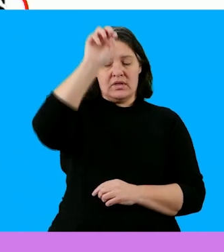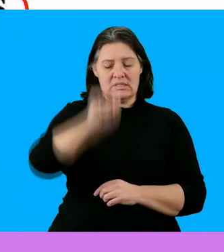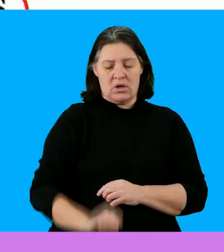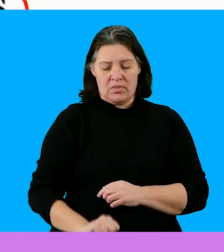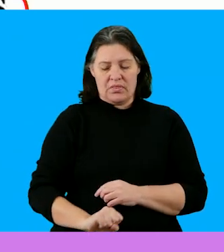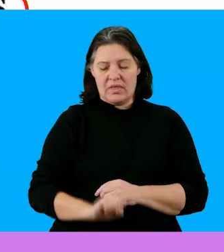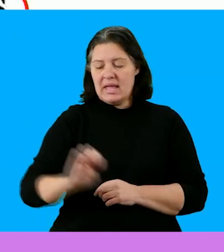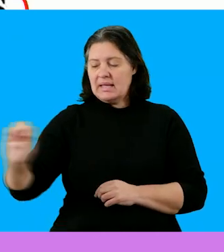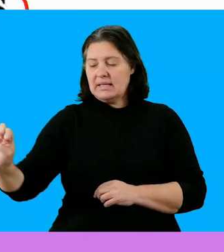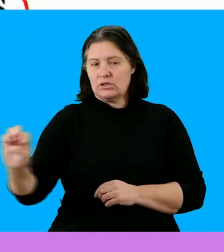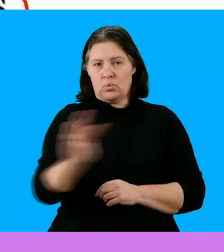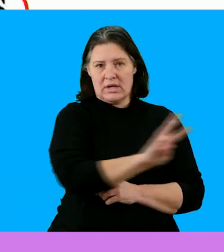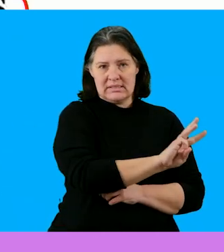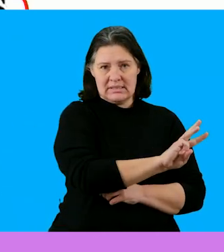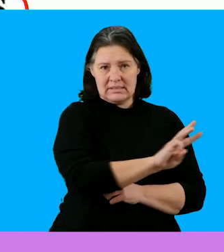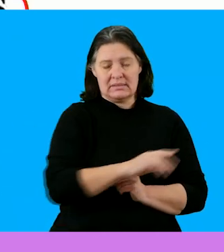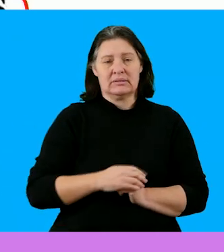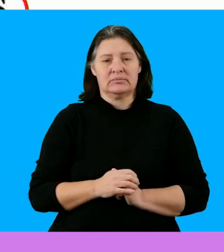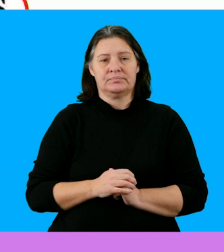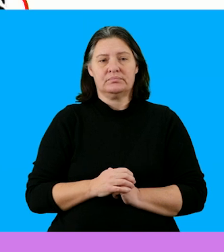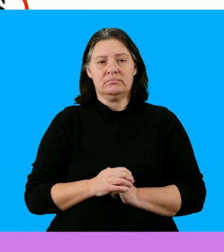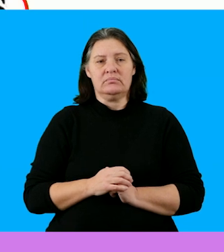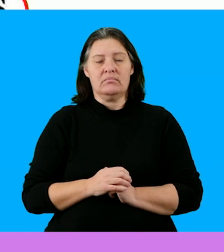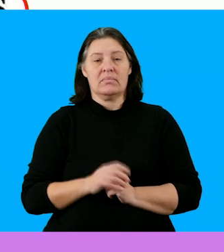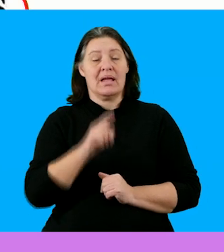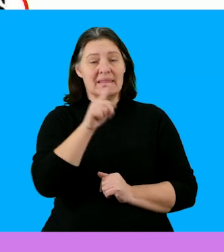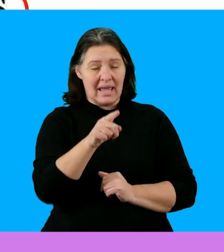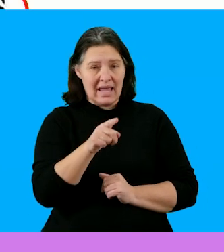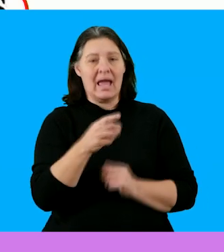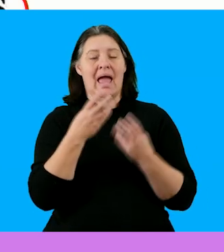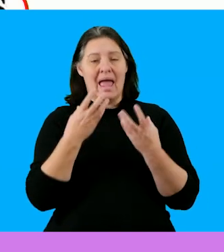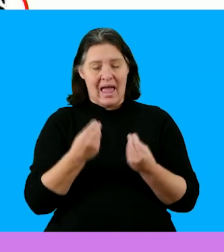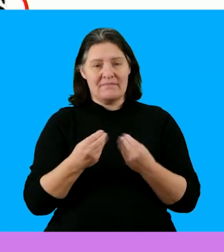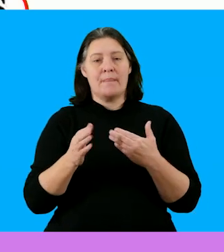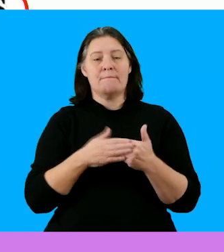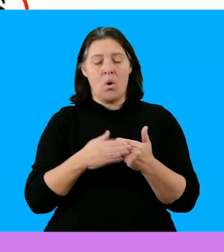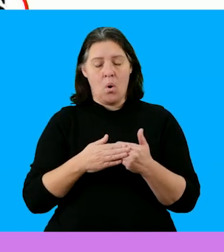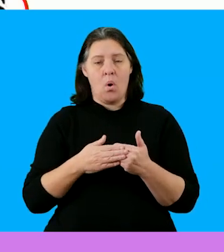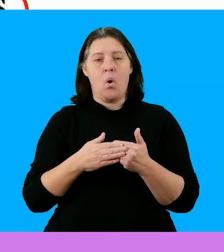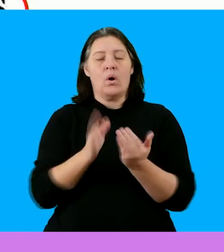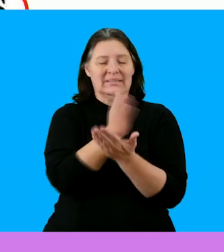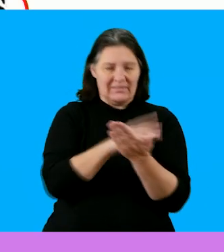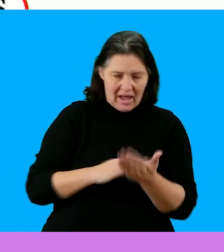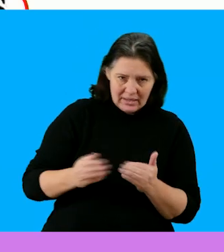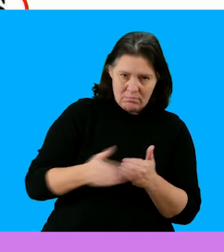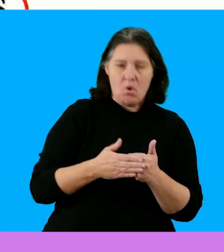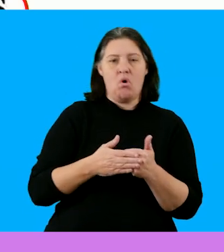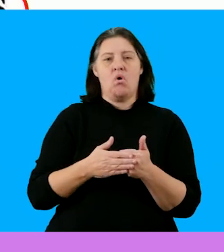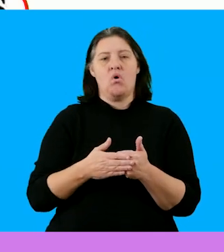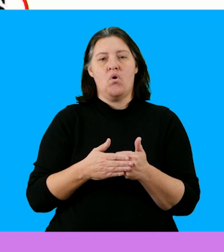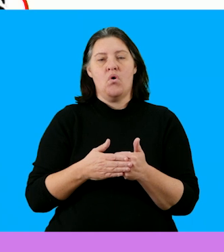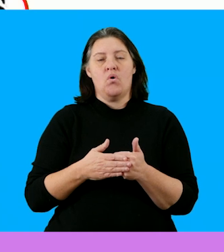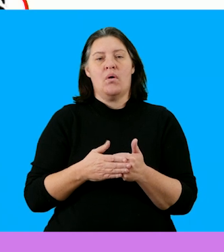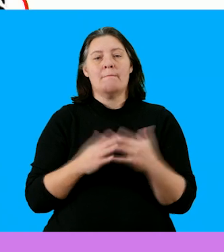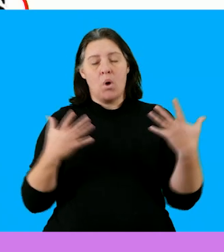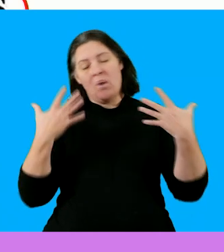already. That's north, south, east, and west. Then these 4 compass directions have been further